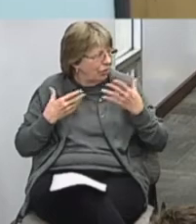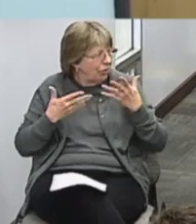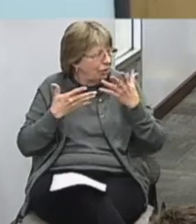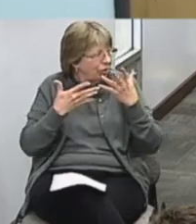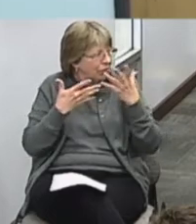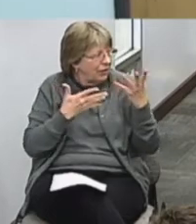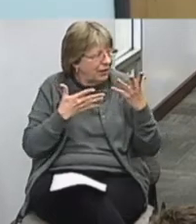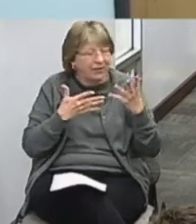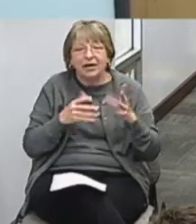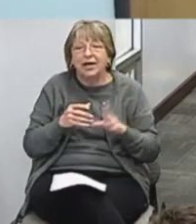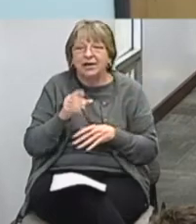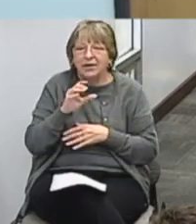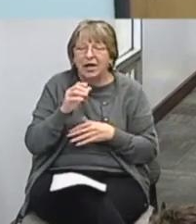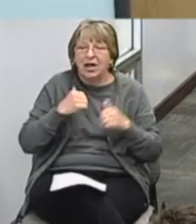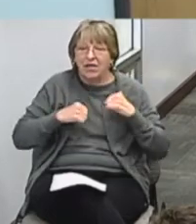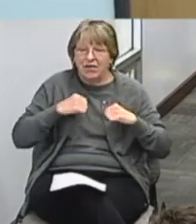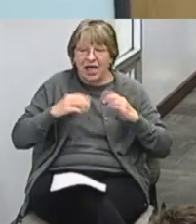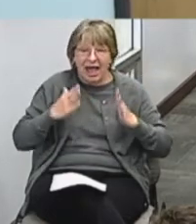on television.